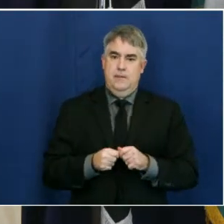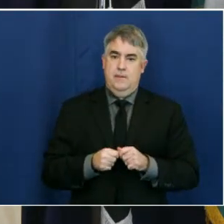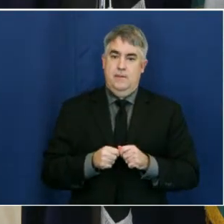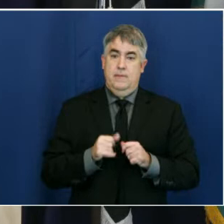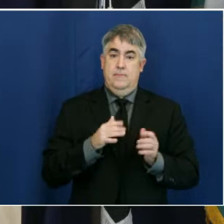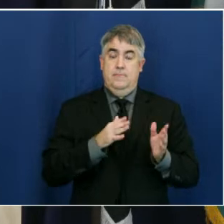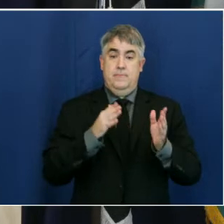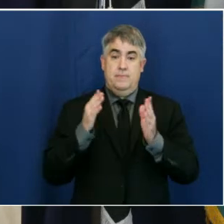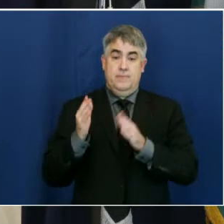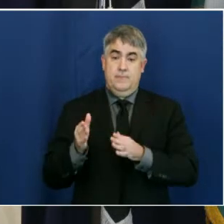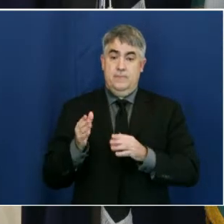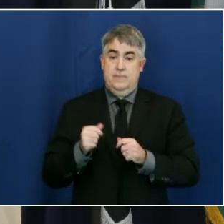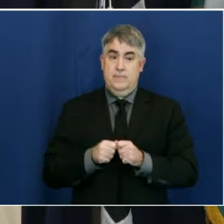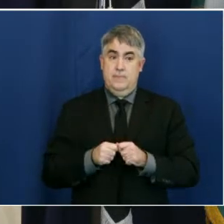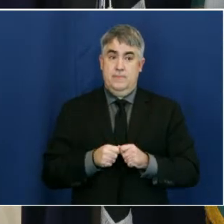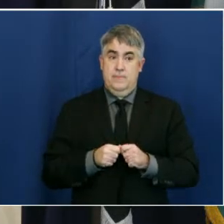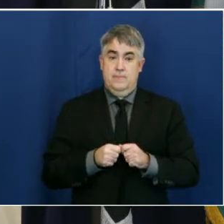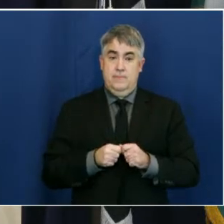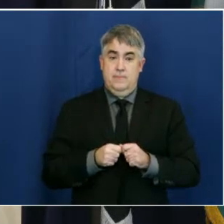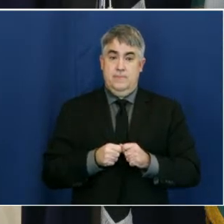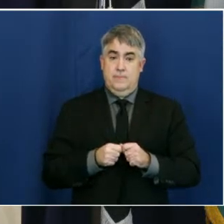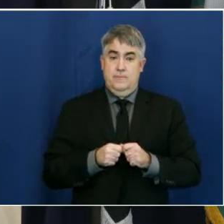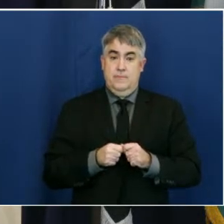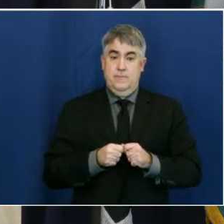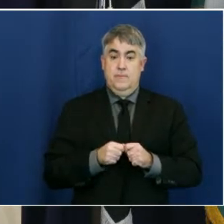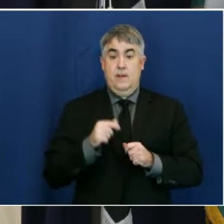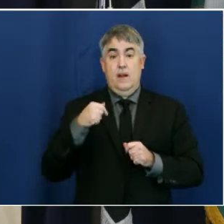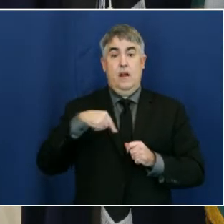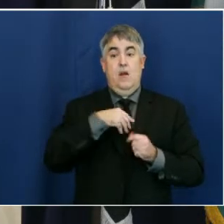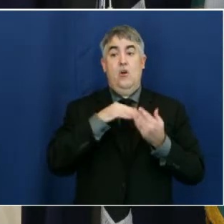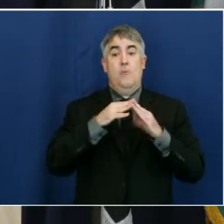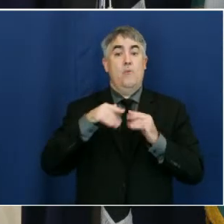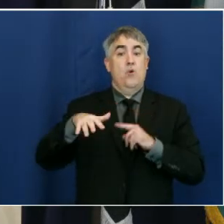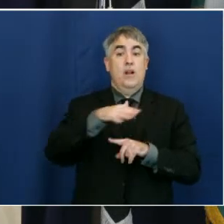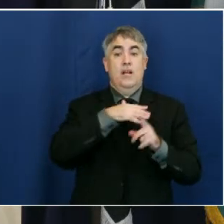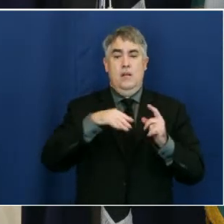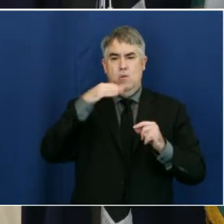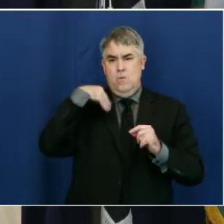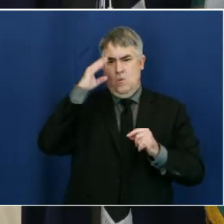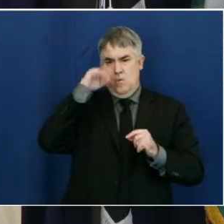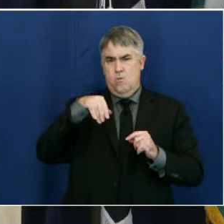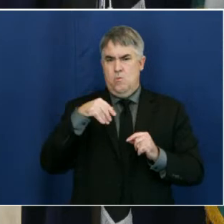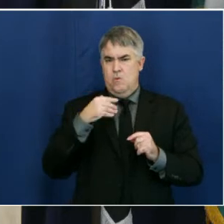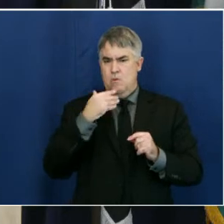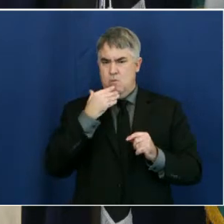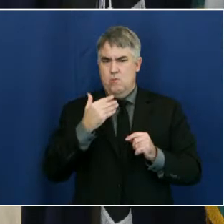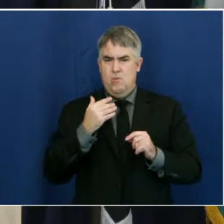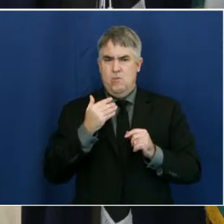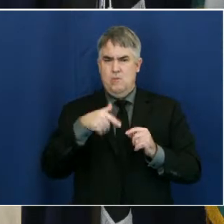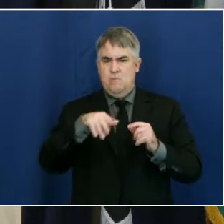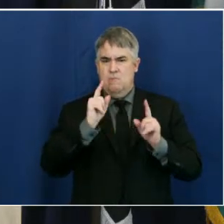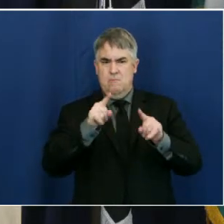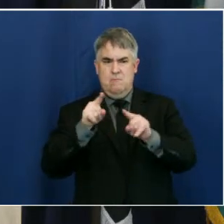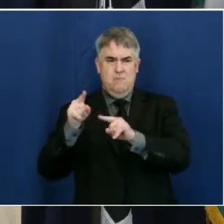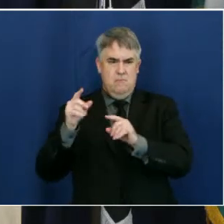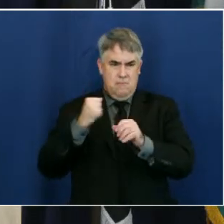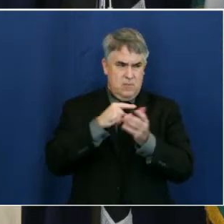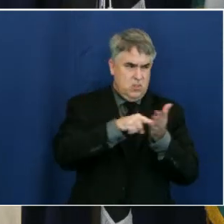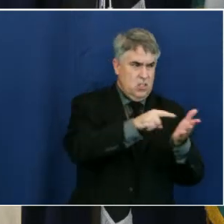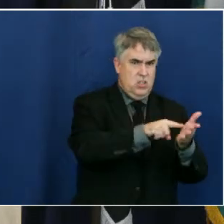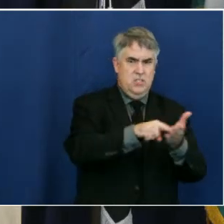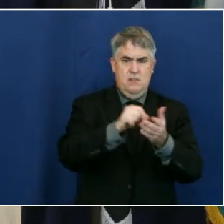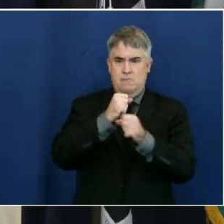it being a familiar location for our communities, it is also a testing location now that people can walk